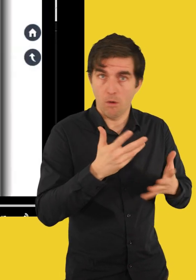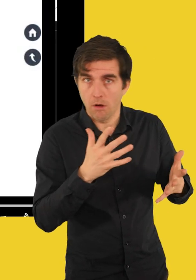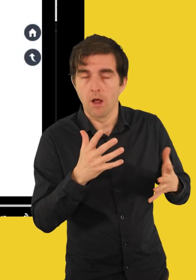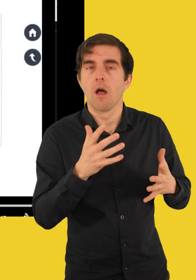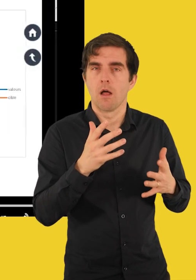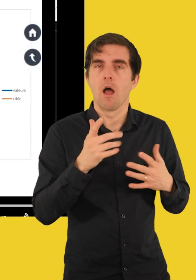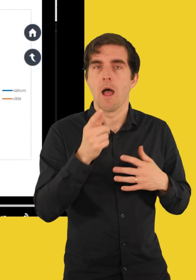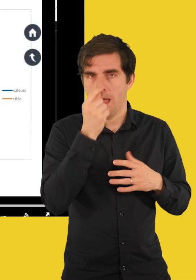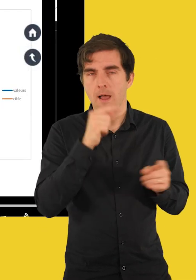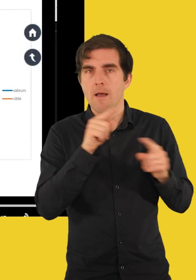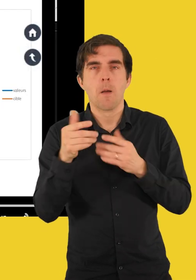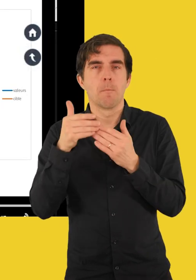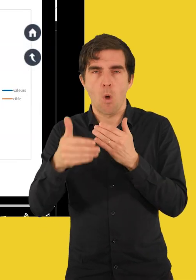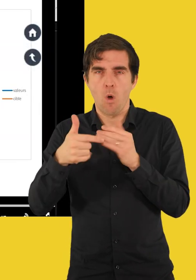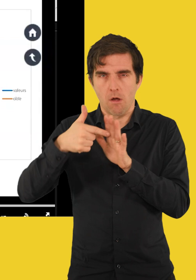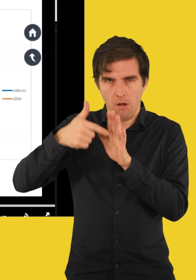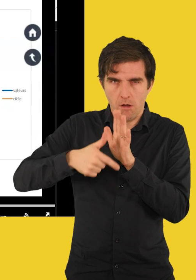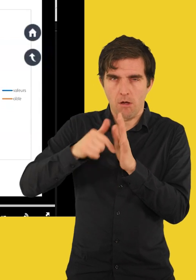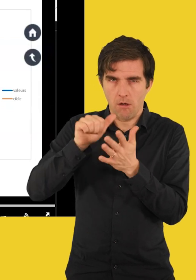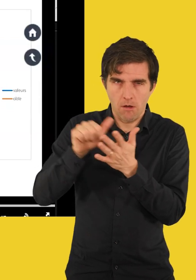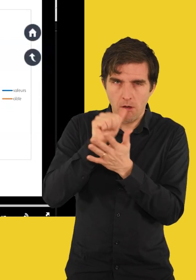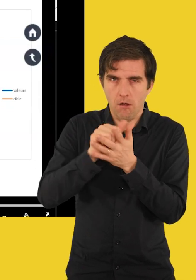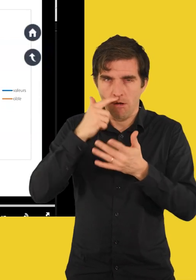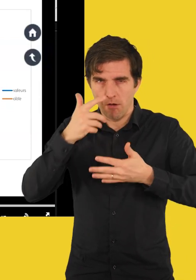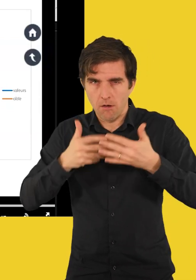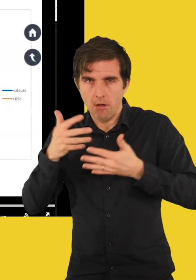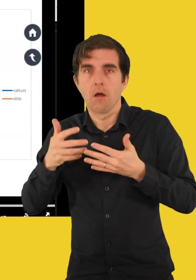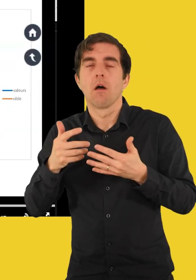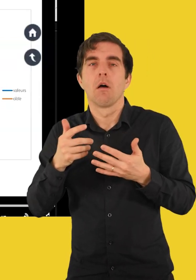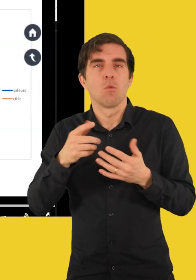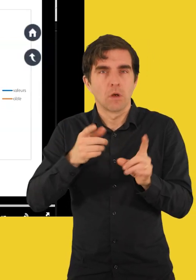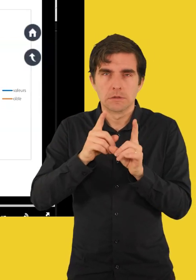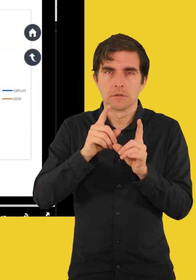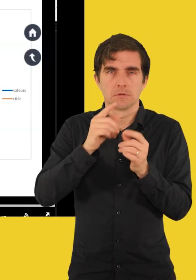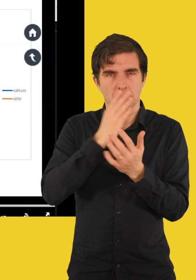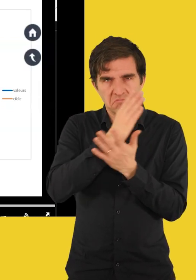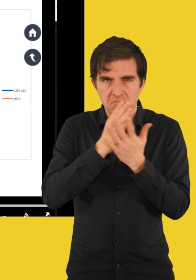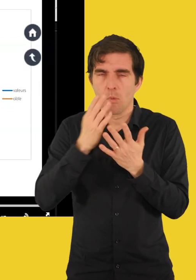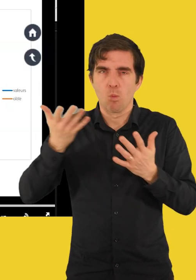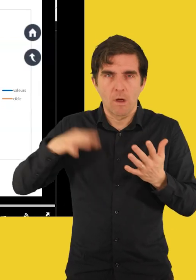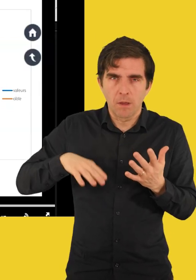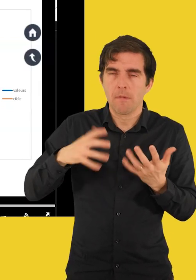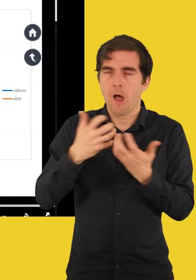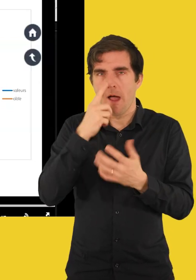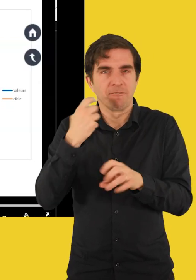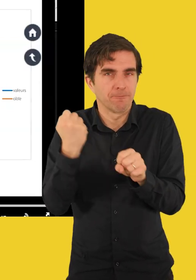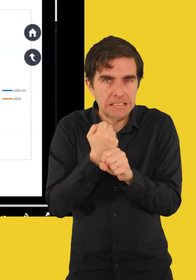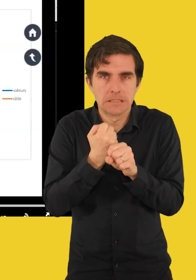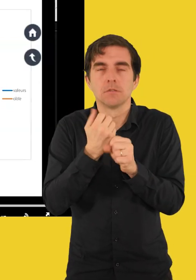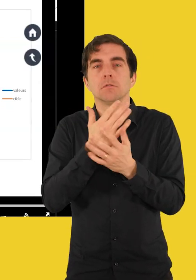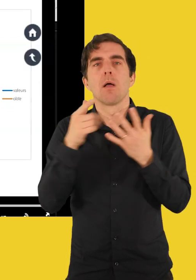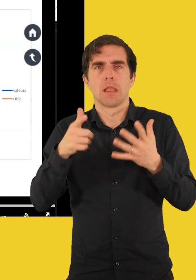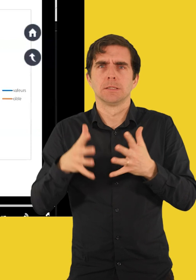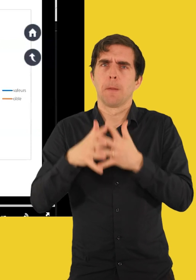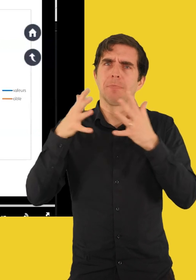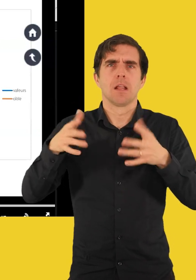like even more precision about the value, where it comes from, etc. How we fix the target, because it was a